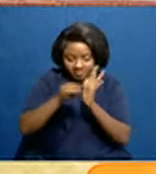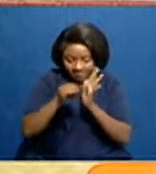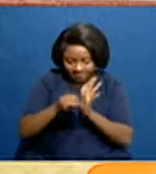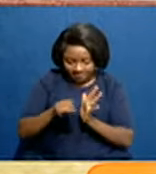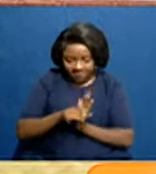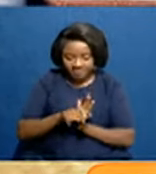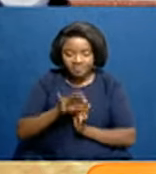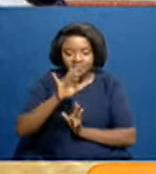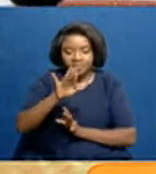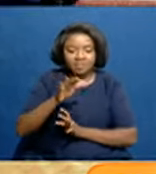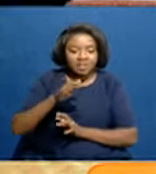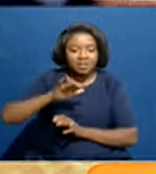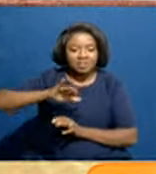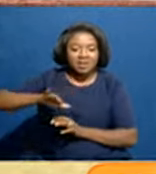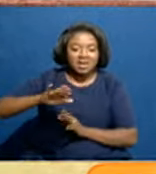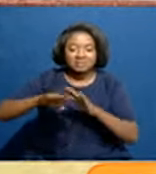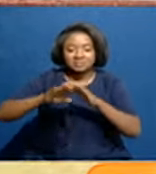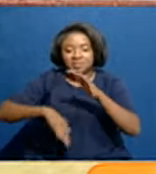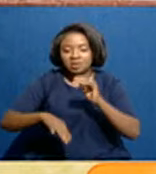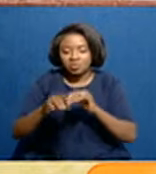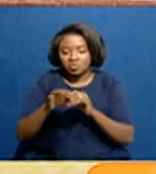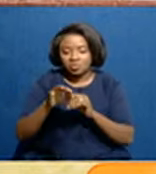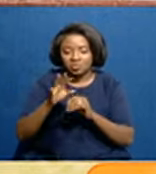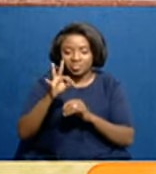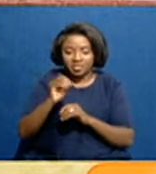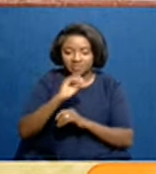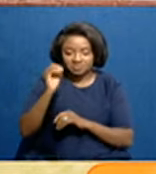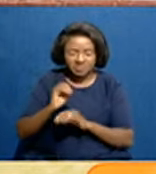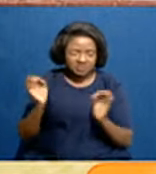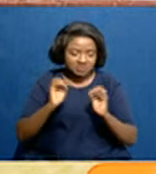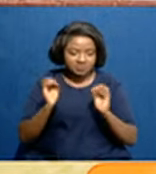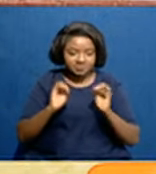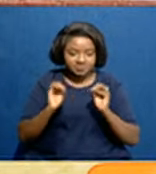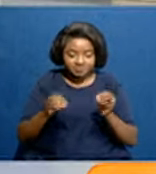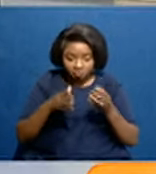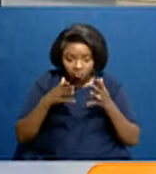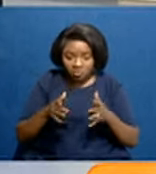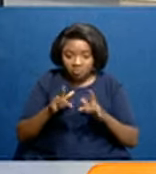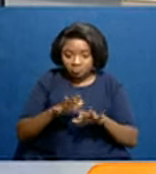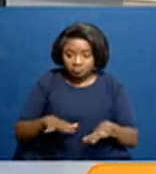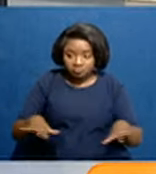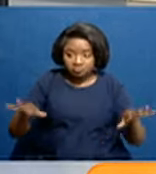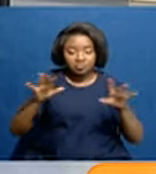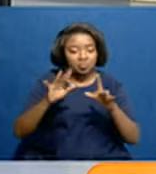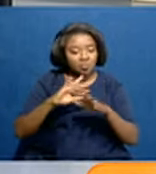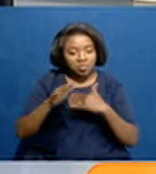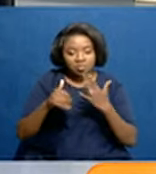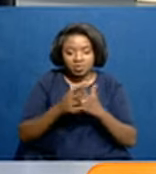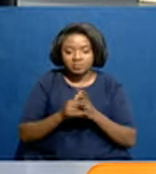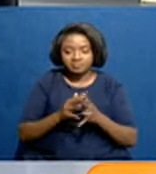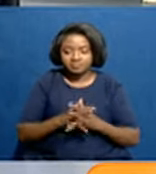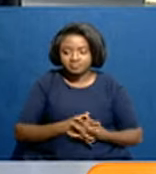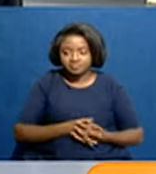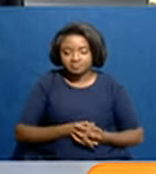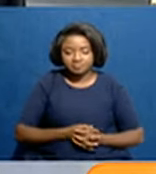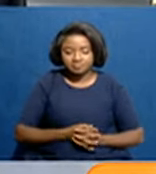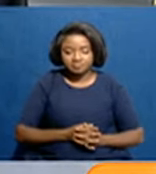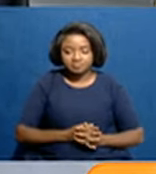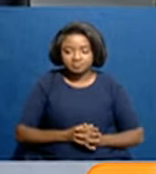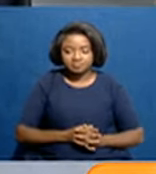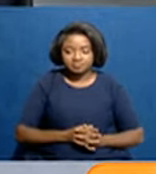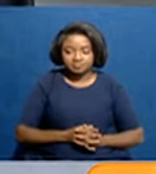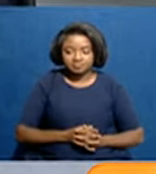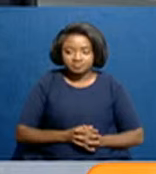you don't fall foul of another statute. And that's we stand across the board? That's standard across the board.